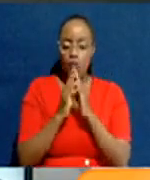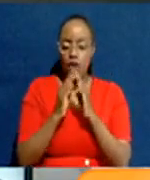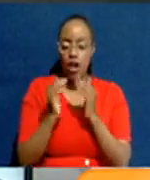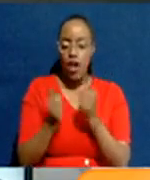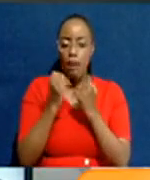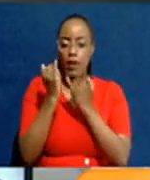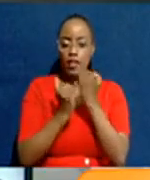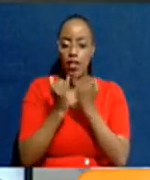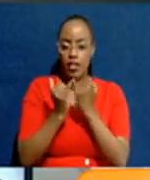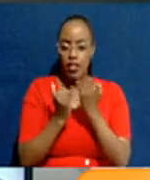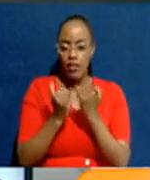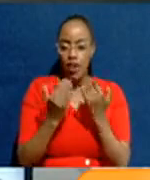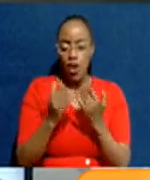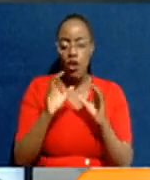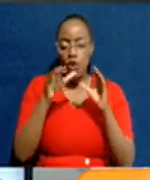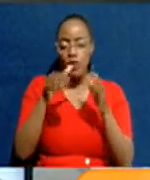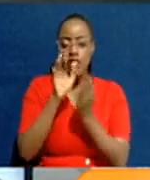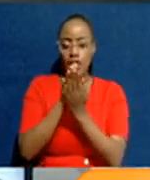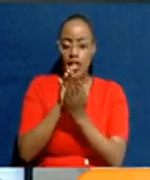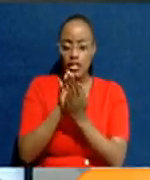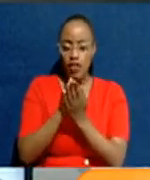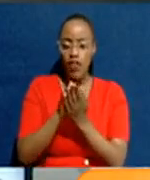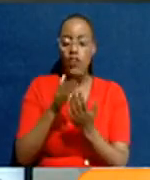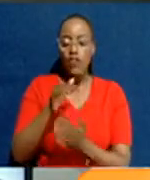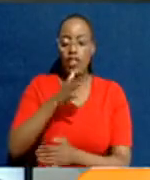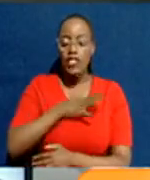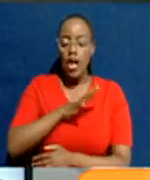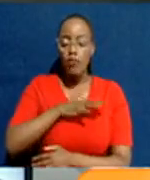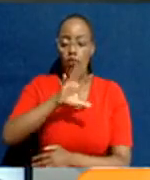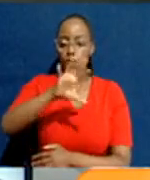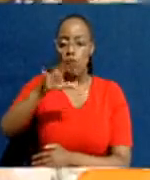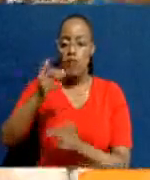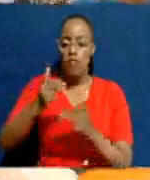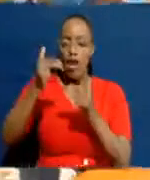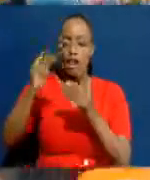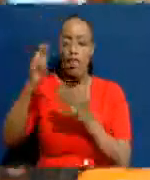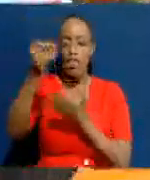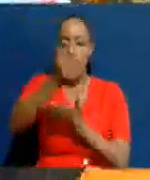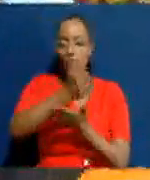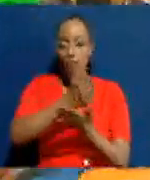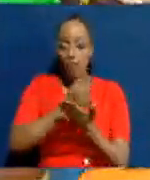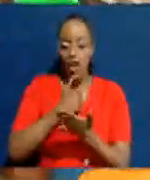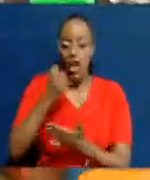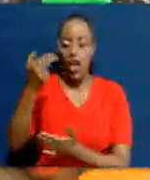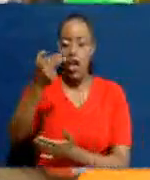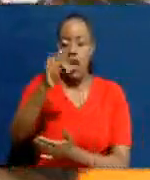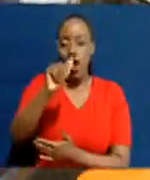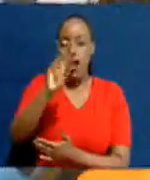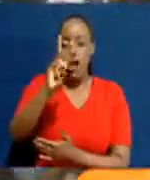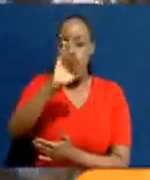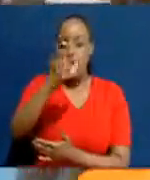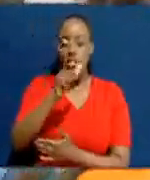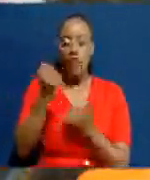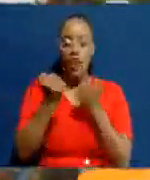Saturday at the Nkoteyia Community Conservancy, that in Samburu County. The highest fundraiser was Adil Hawaja of Car